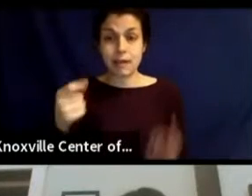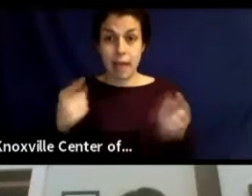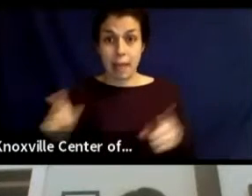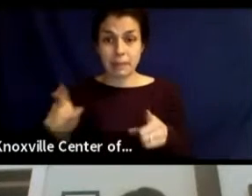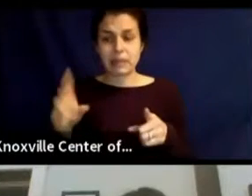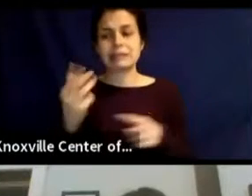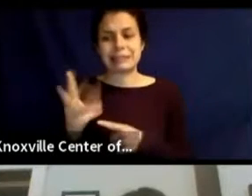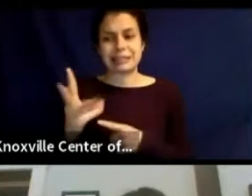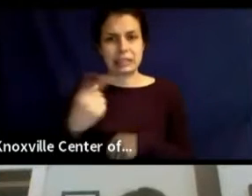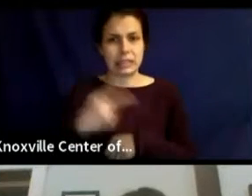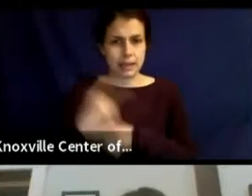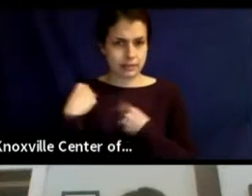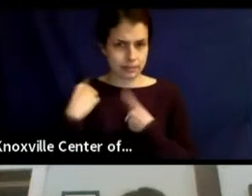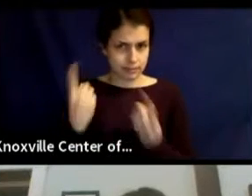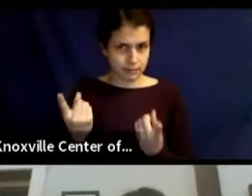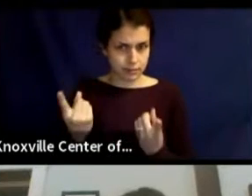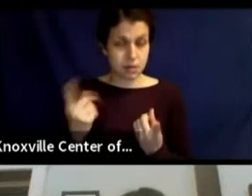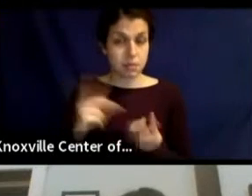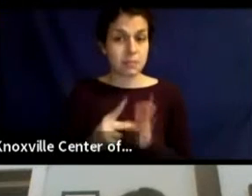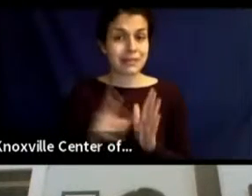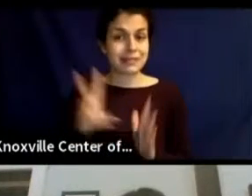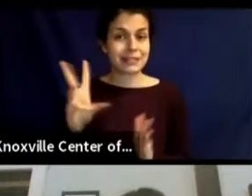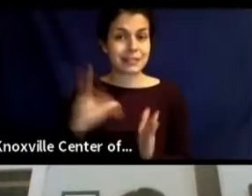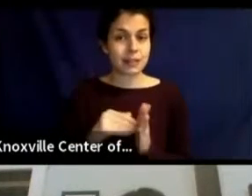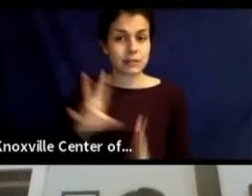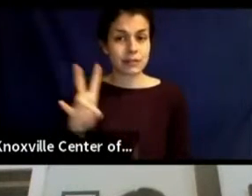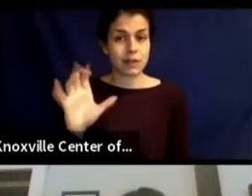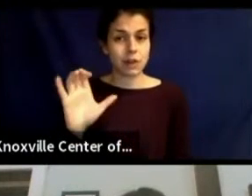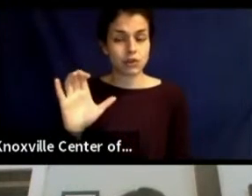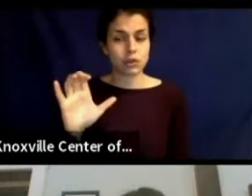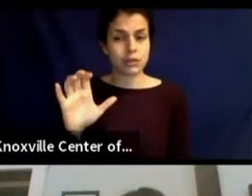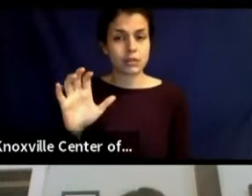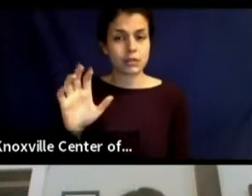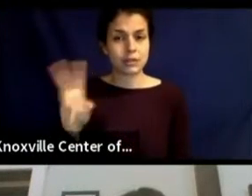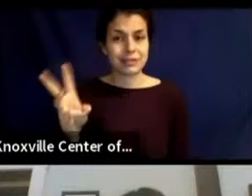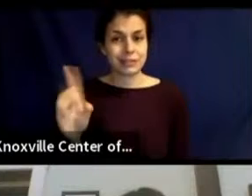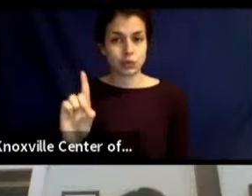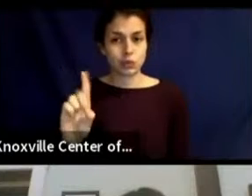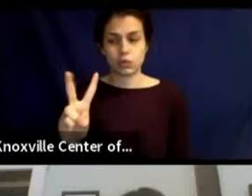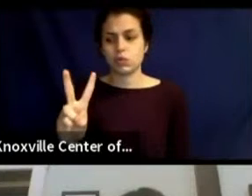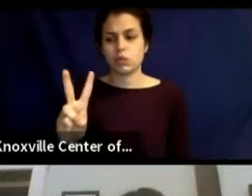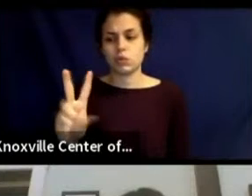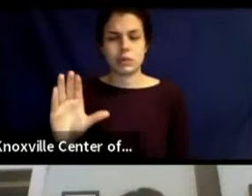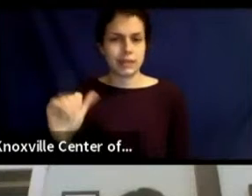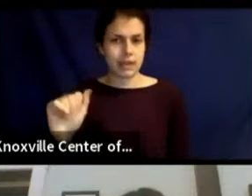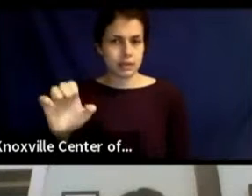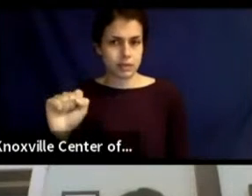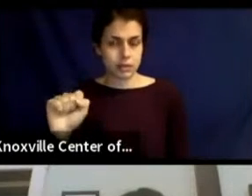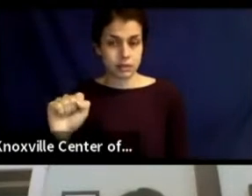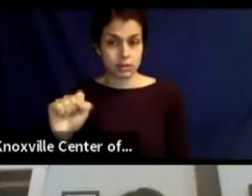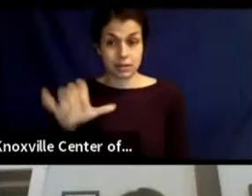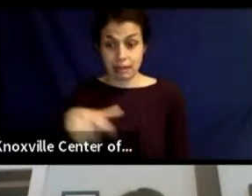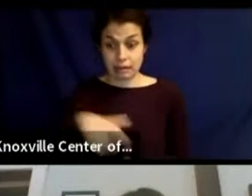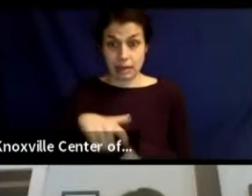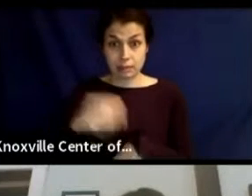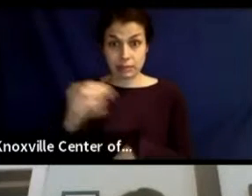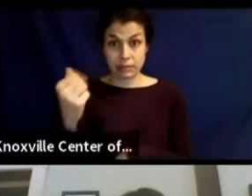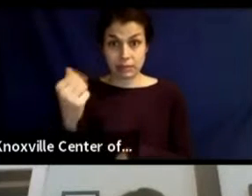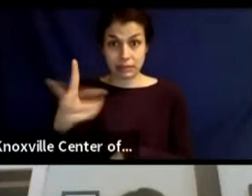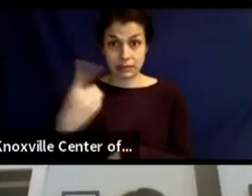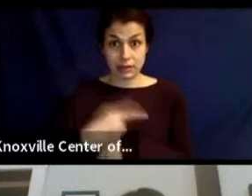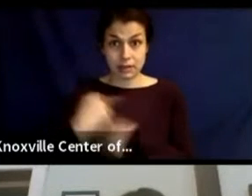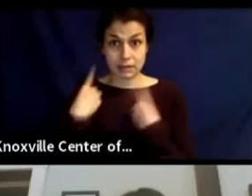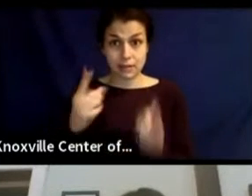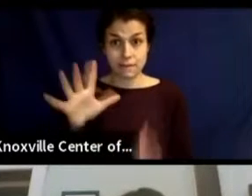days. So that's 6,762 cases. In that same time period,